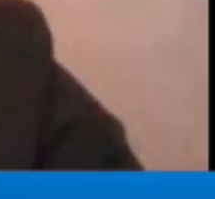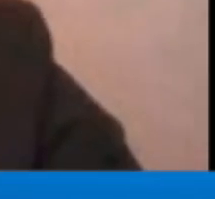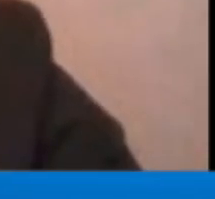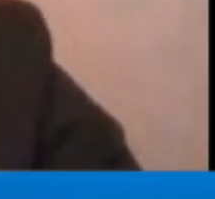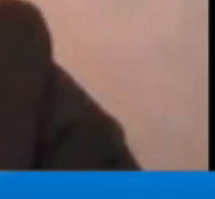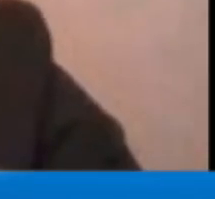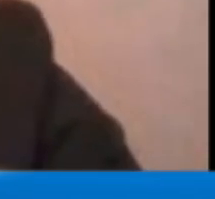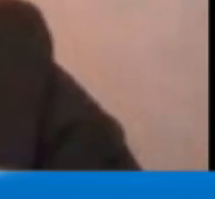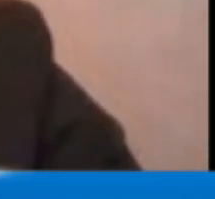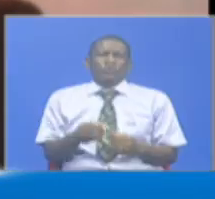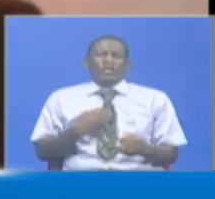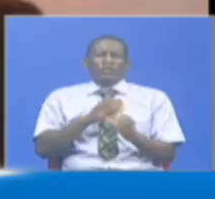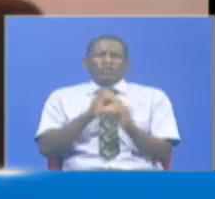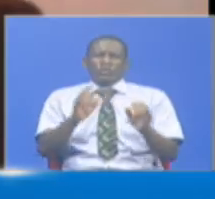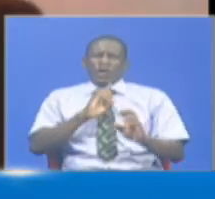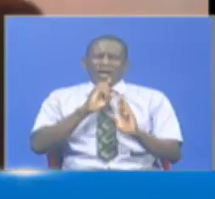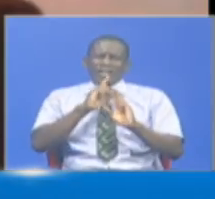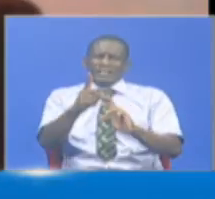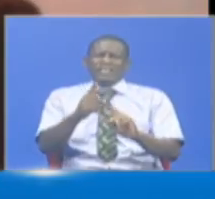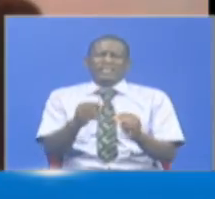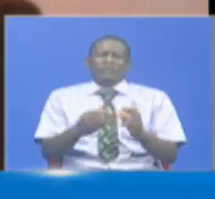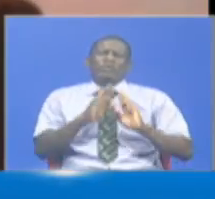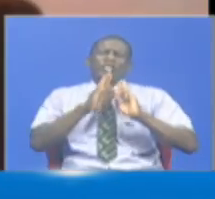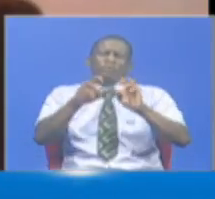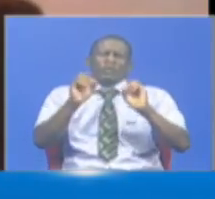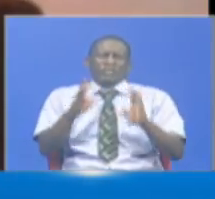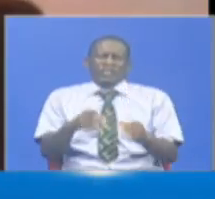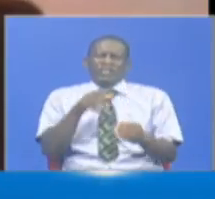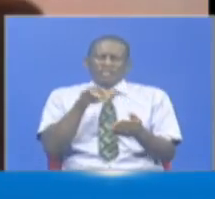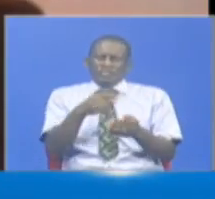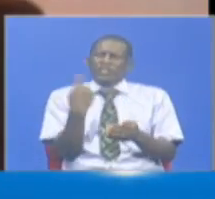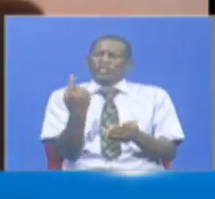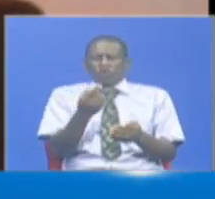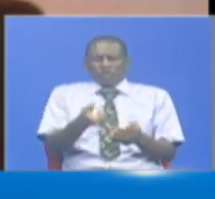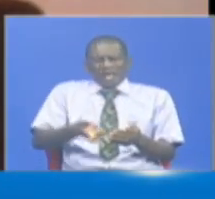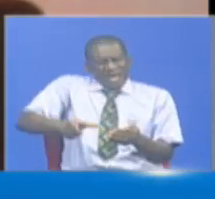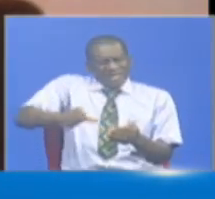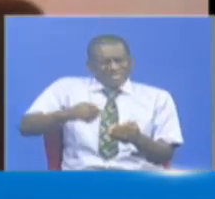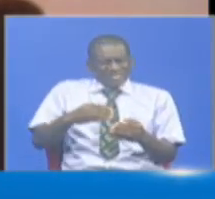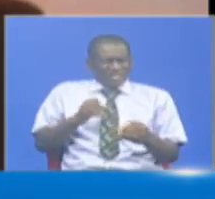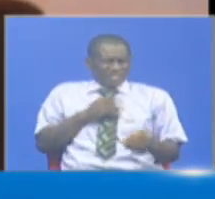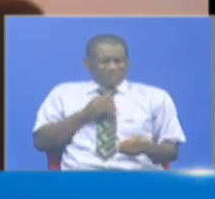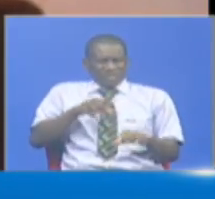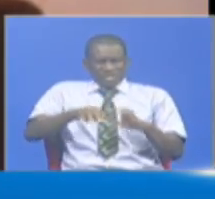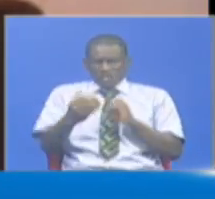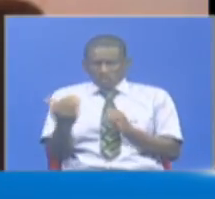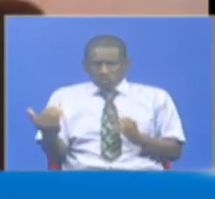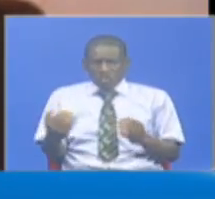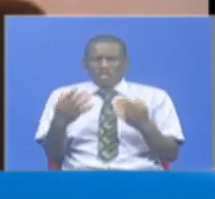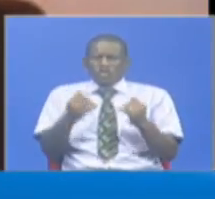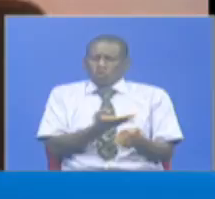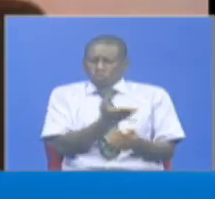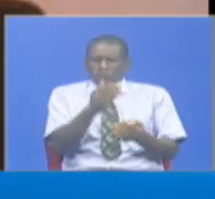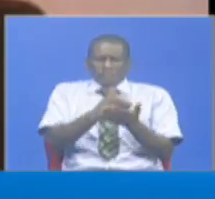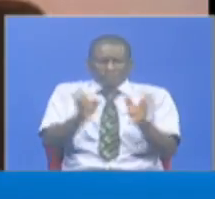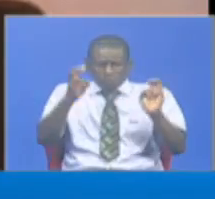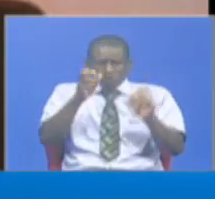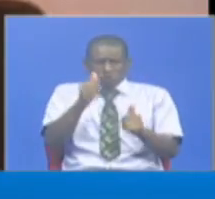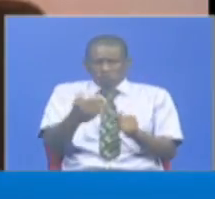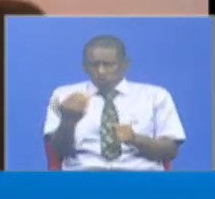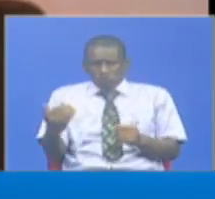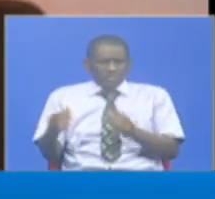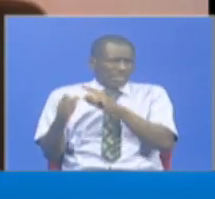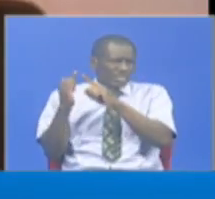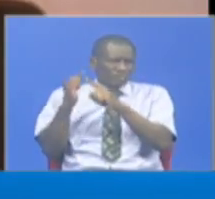answers, sometimes we don't respond to them. That only increases the anxiety in the children. So those are some of the issues that children are going on. Of